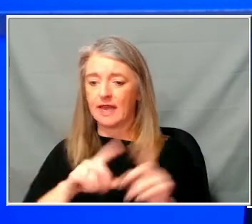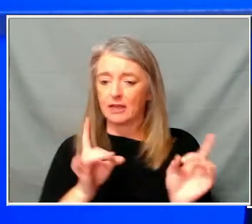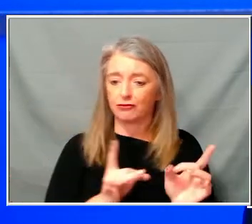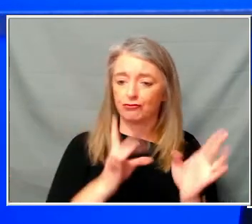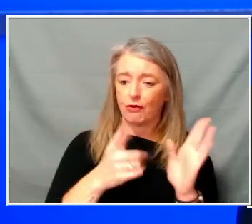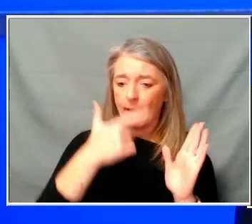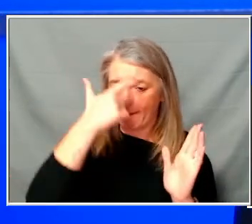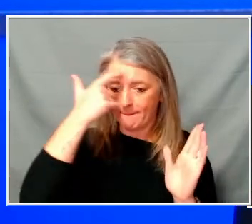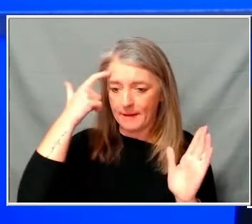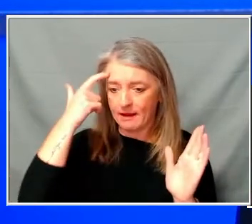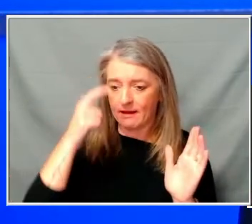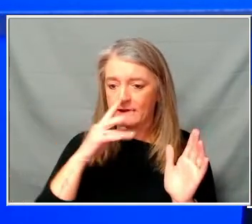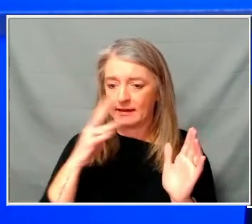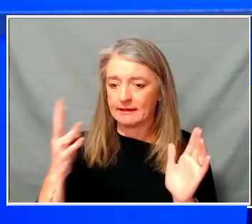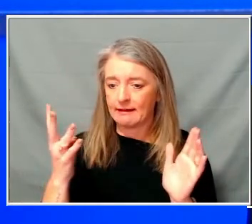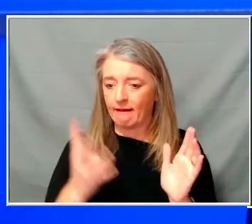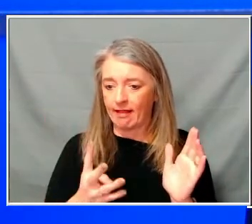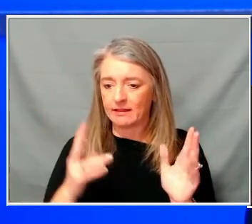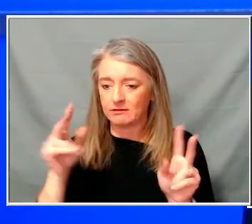and neglect. I mean, it's